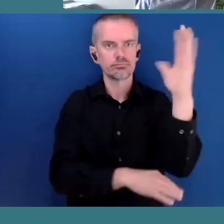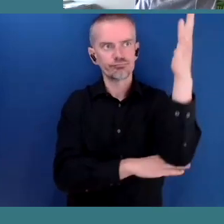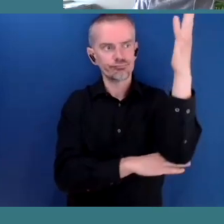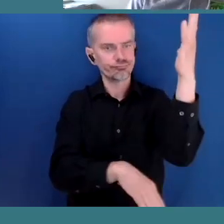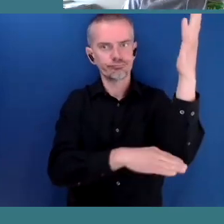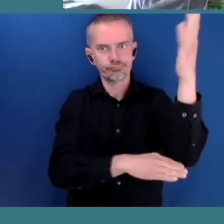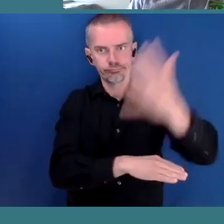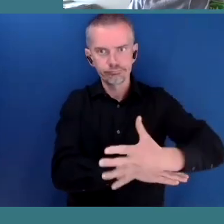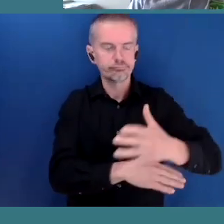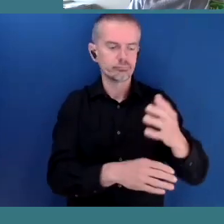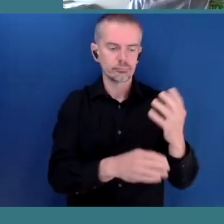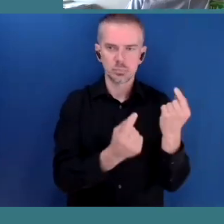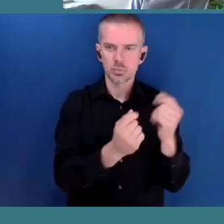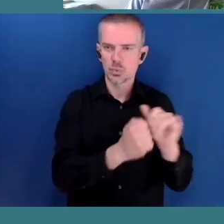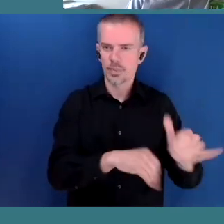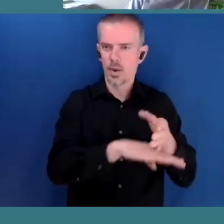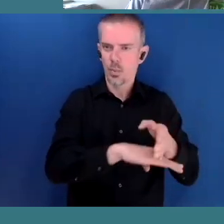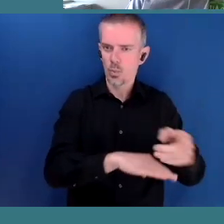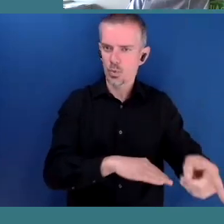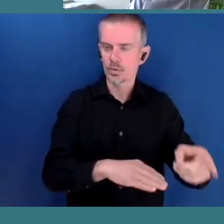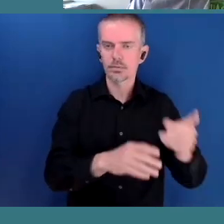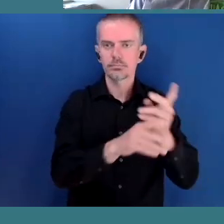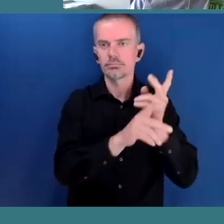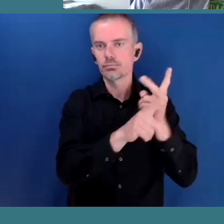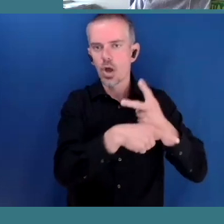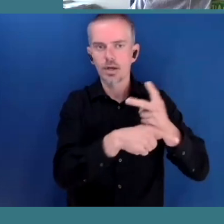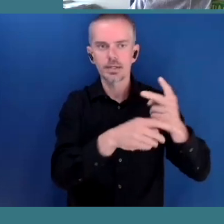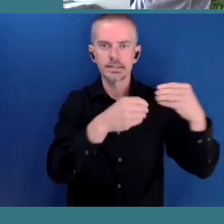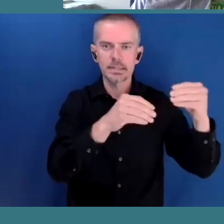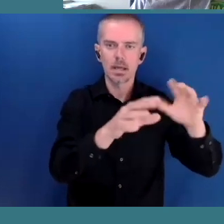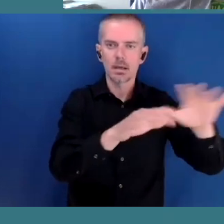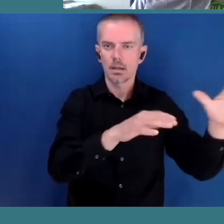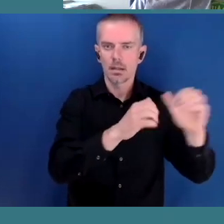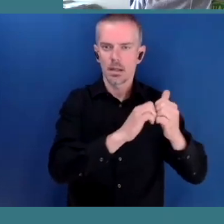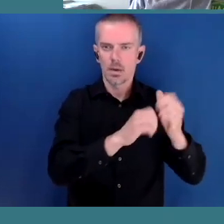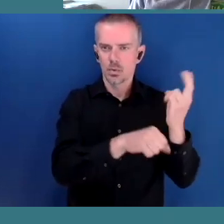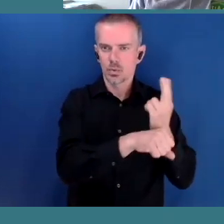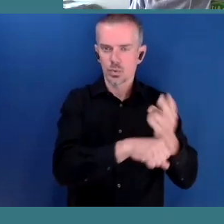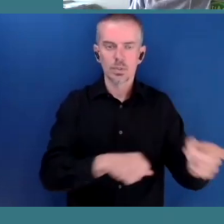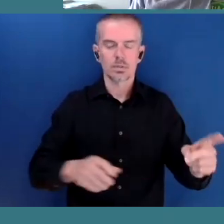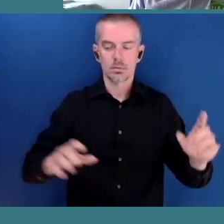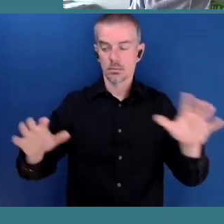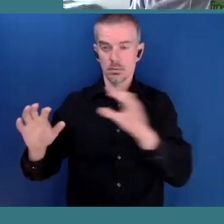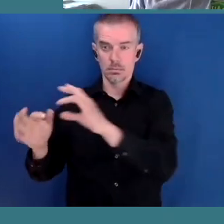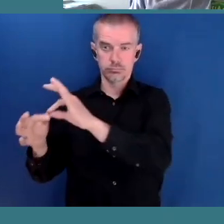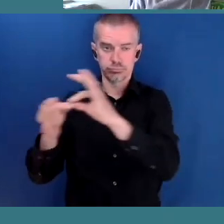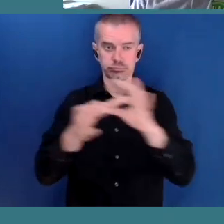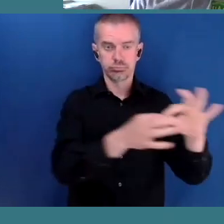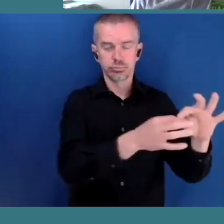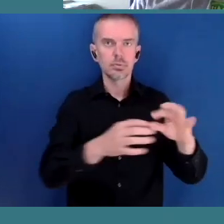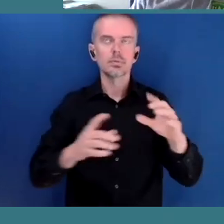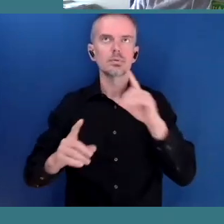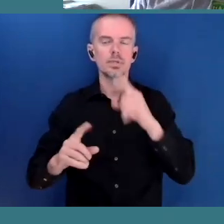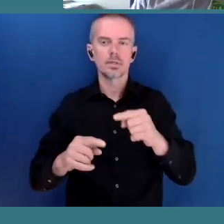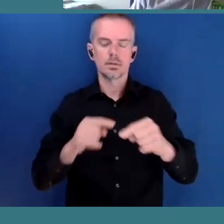back end, and kind of how that all comes together is often driven by